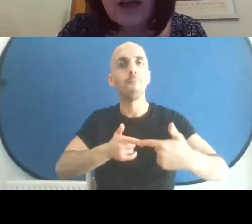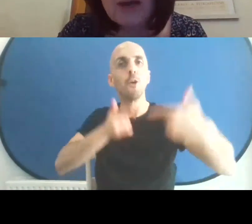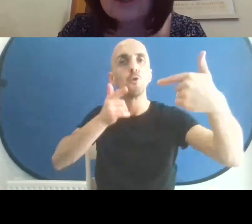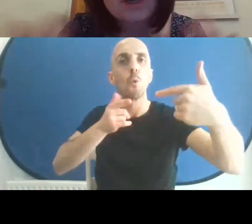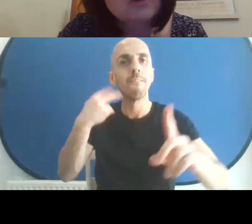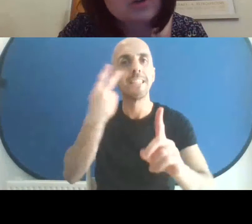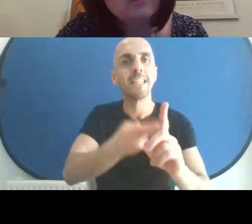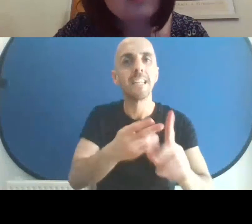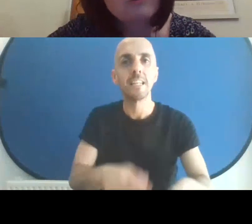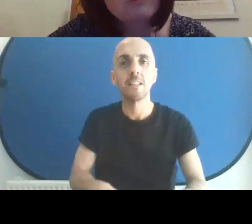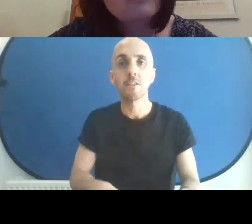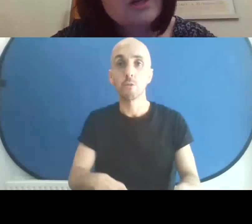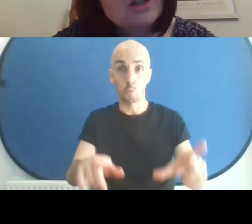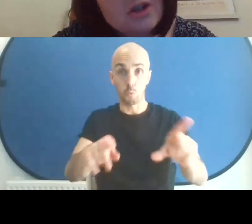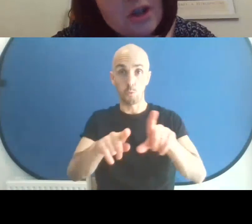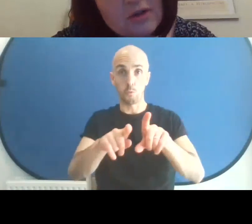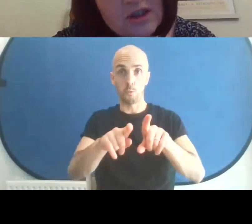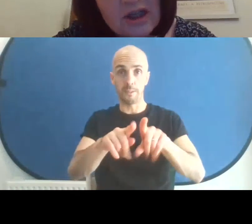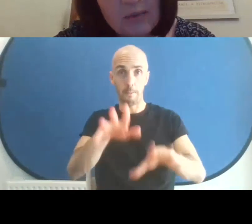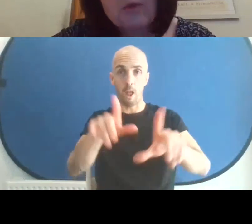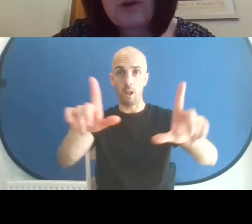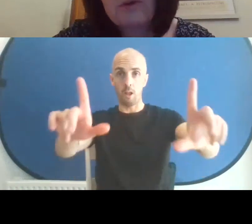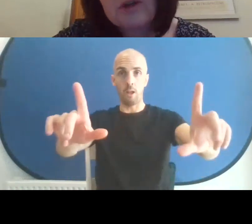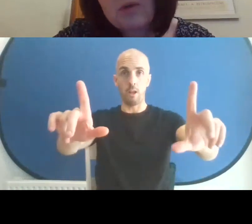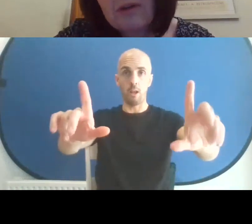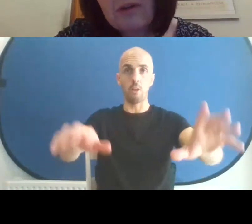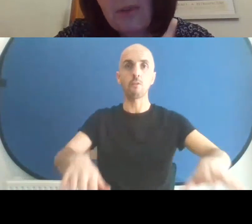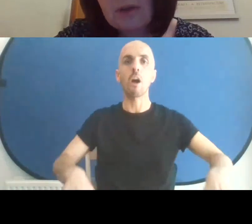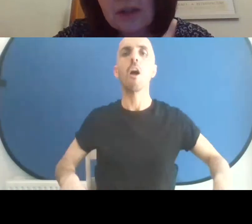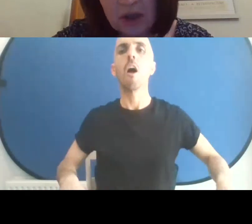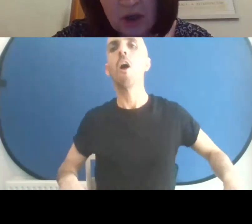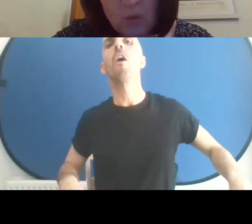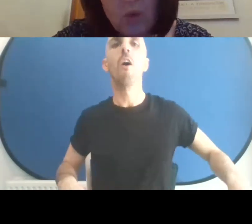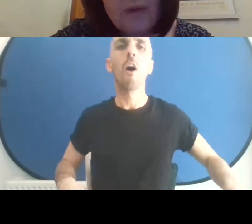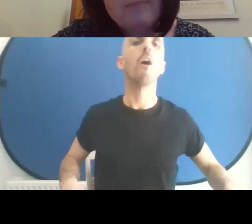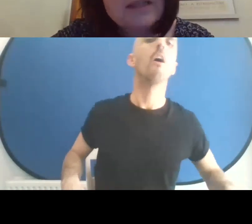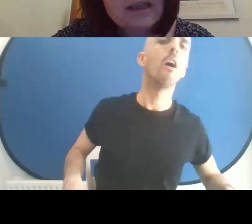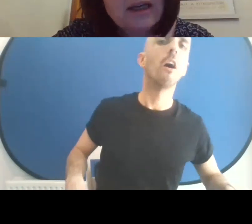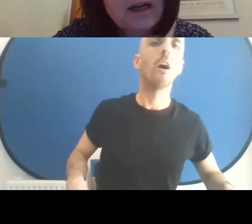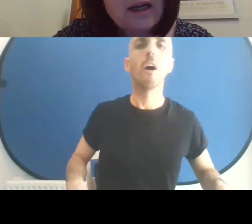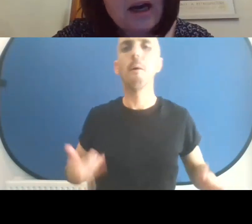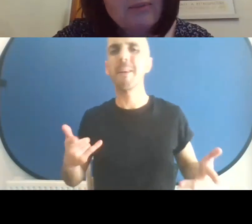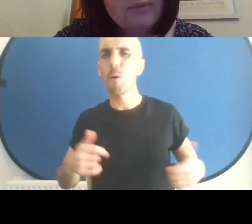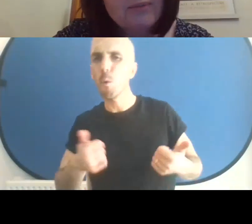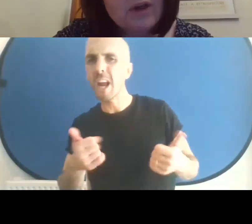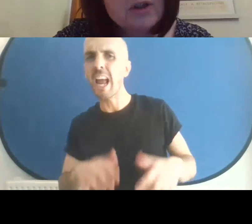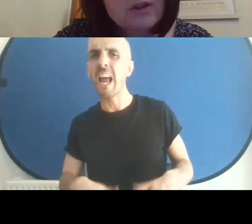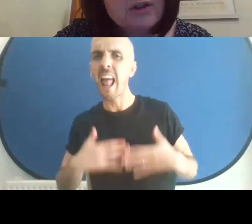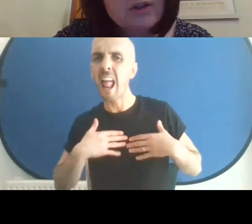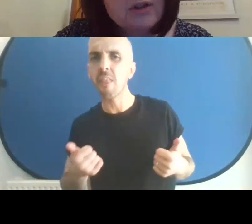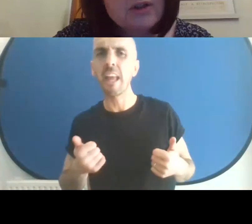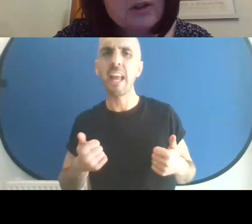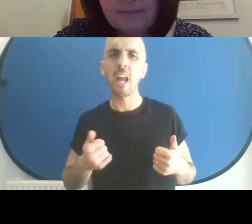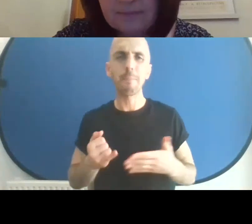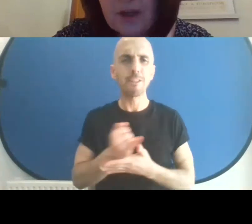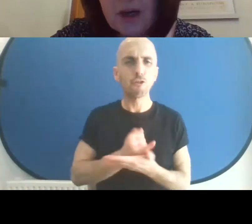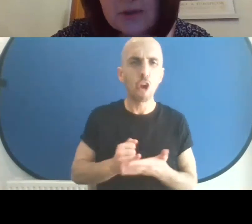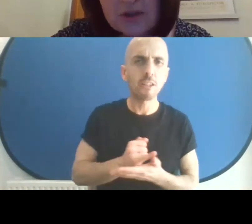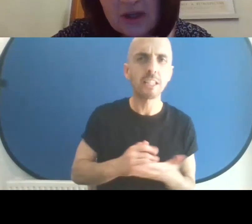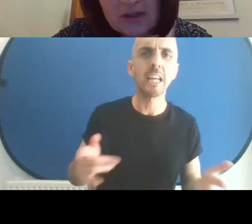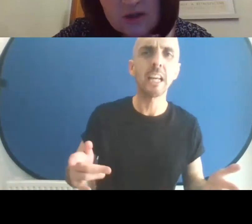I'm kempt or unkempt. There's an awful lot of information you don't see, and people very much worrying about what they're missing because of